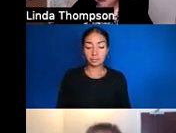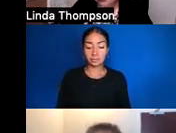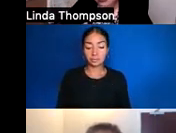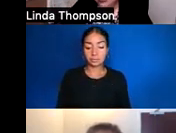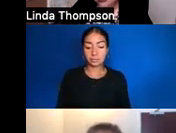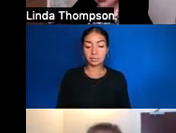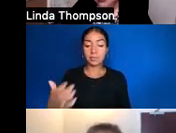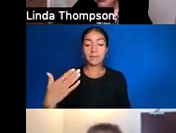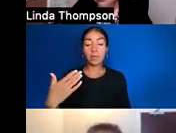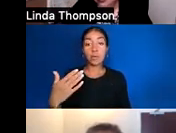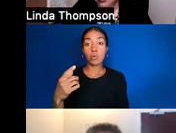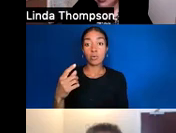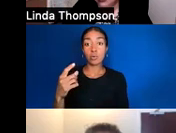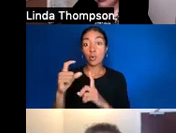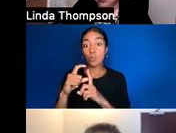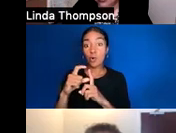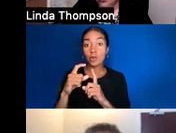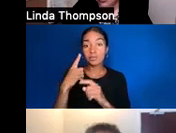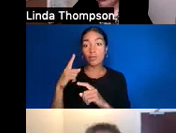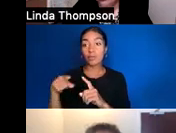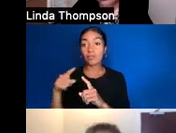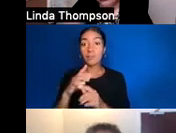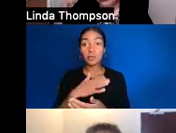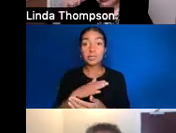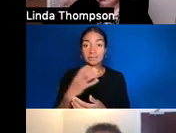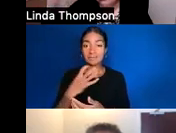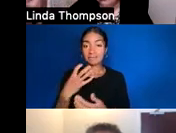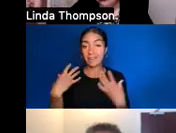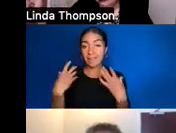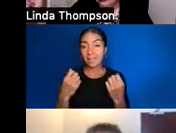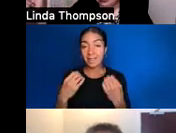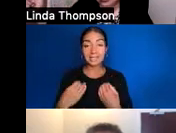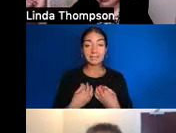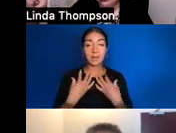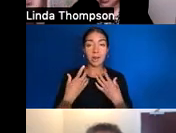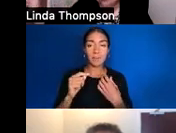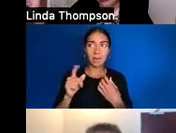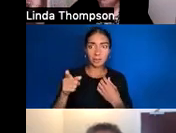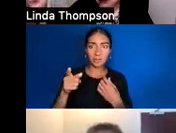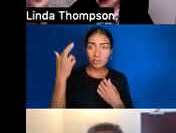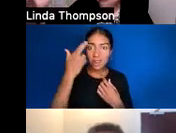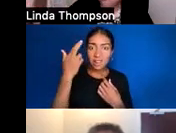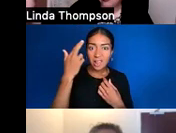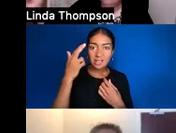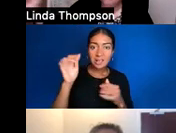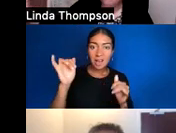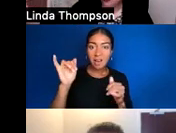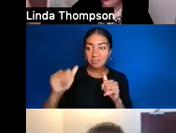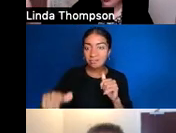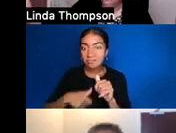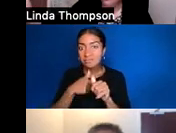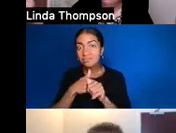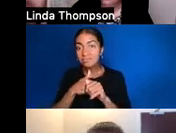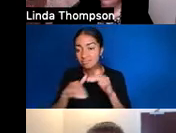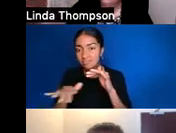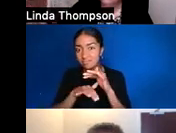some of the music is so healing and inspiring, to think that there is a diabolical plot before